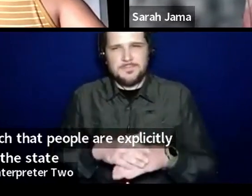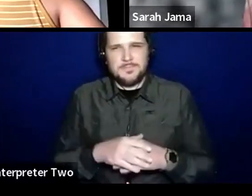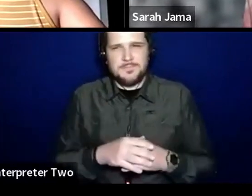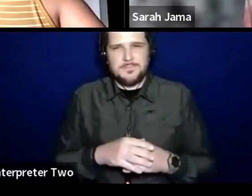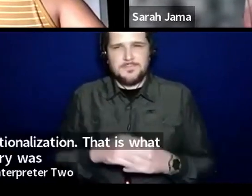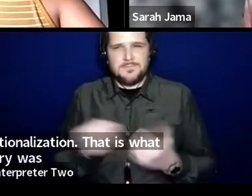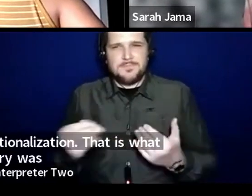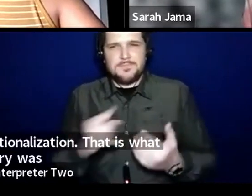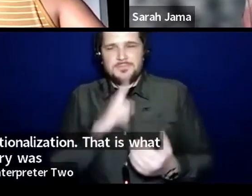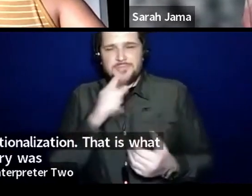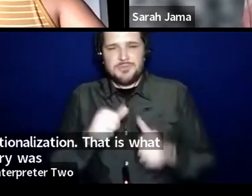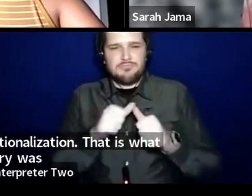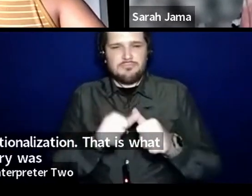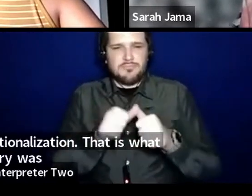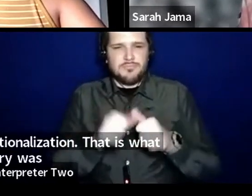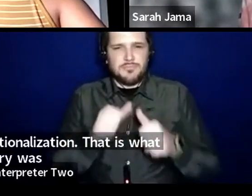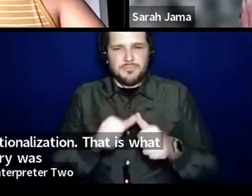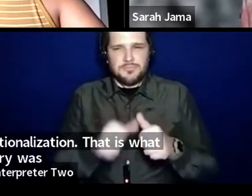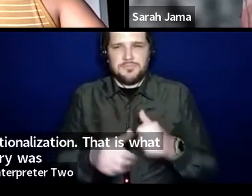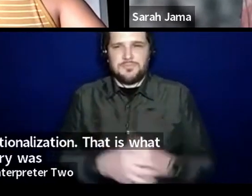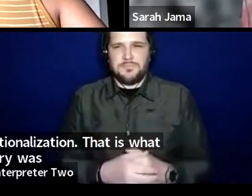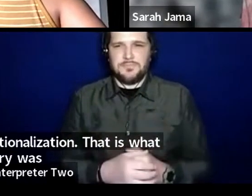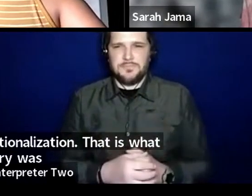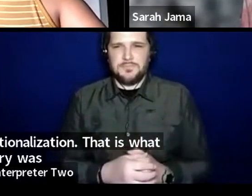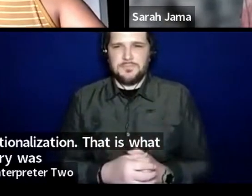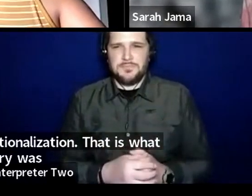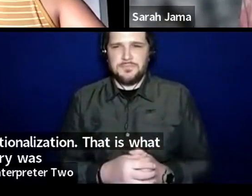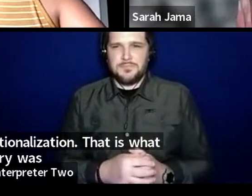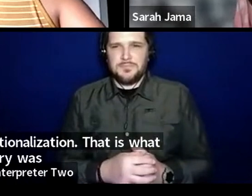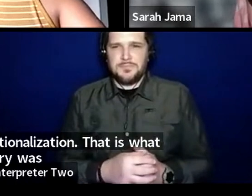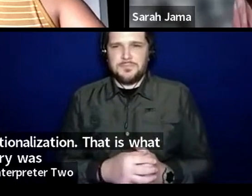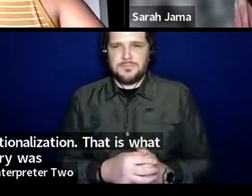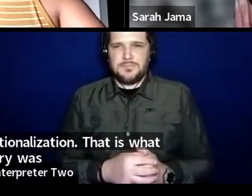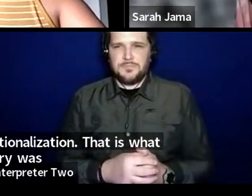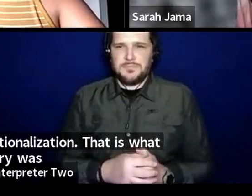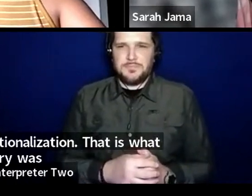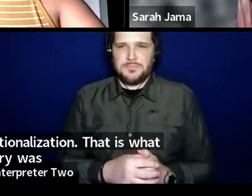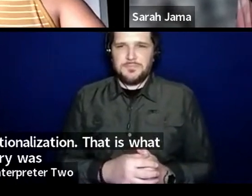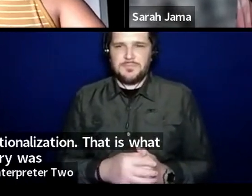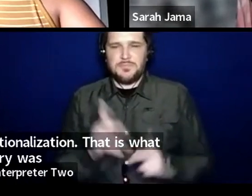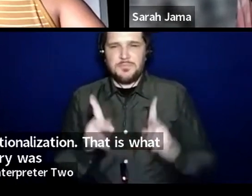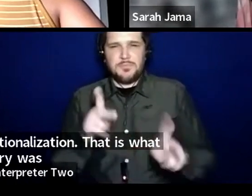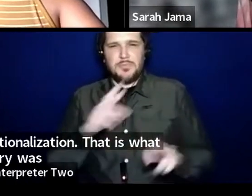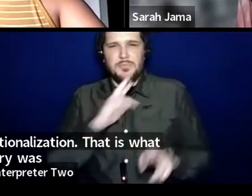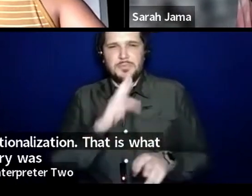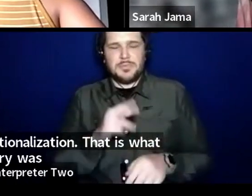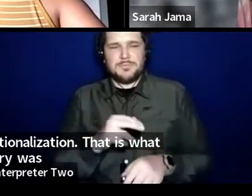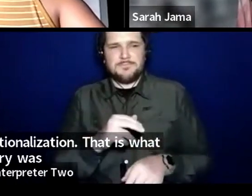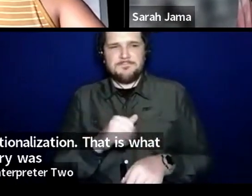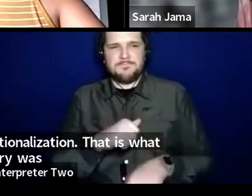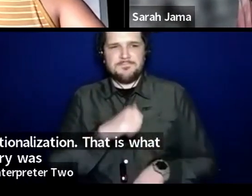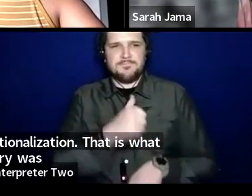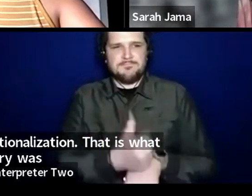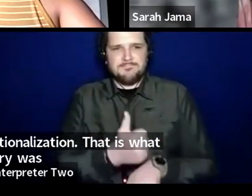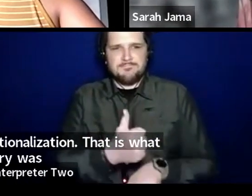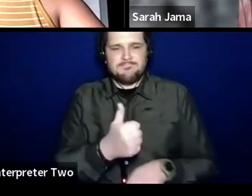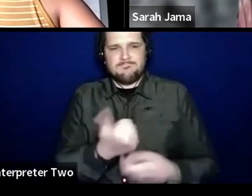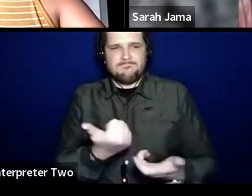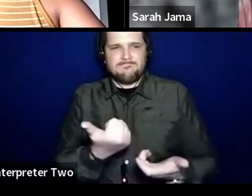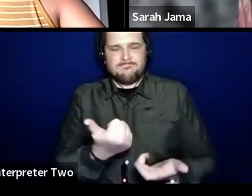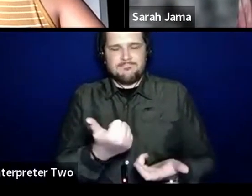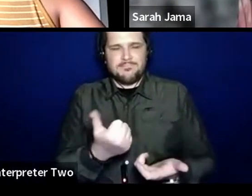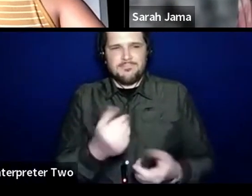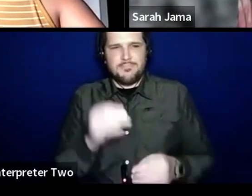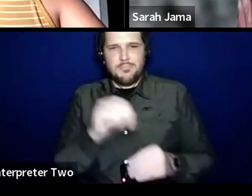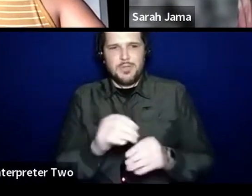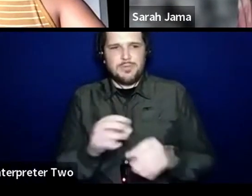is an ongoing practice, and a practice that really people are set up to be put